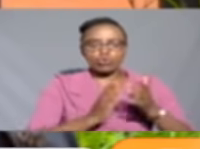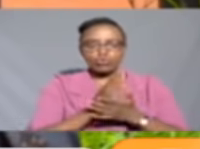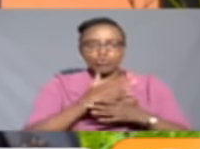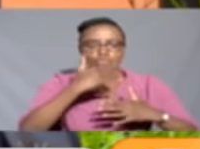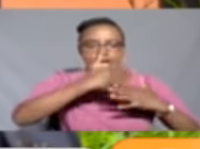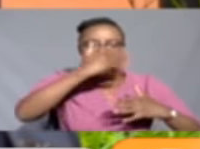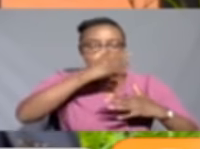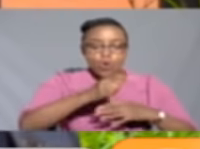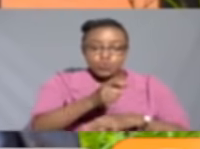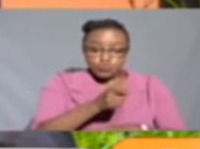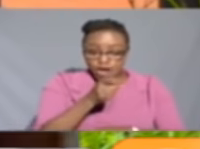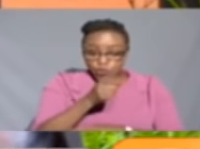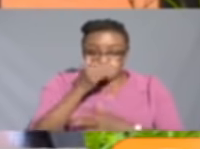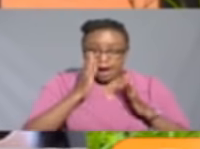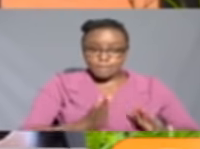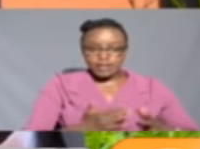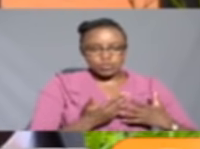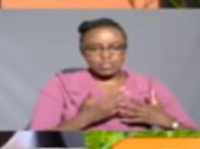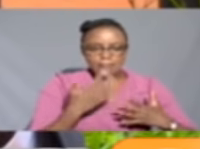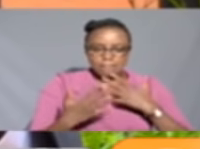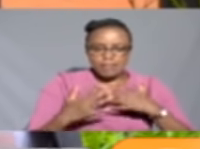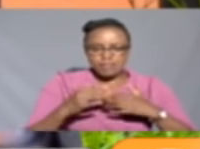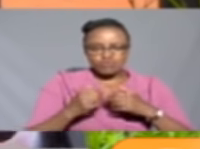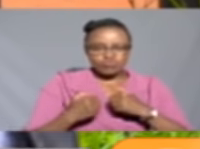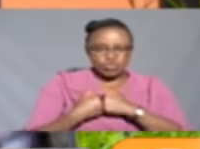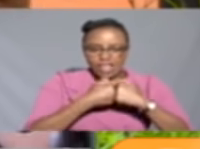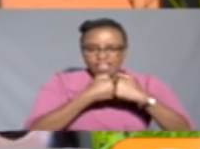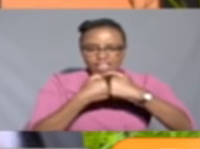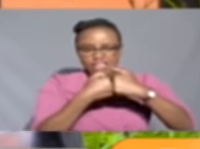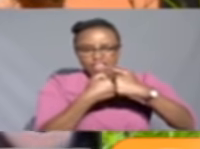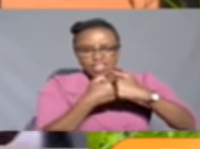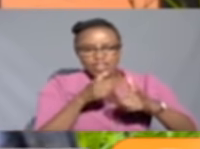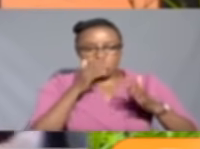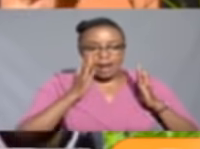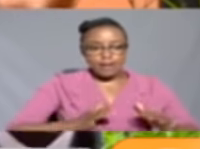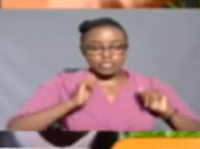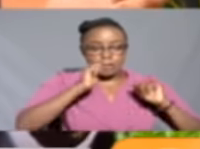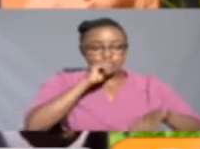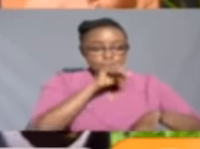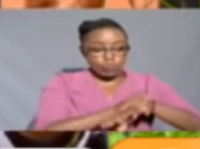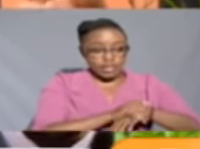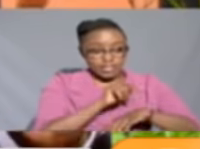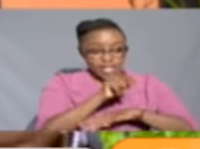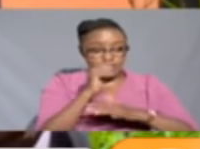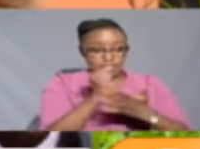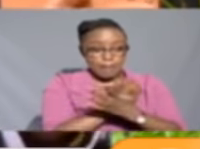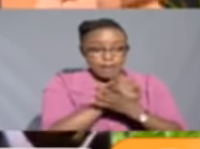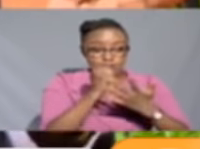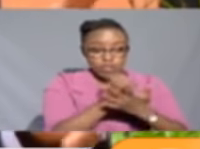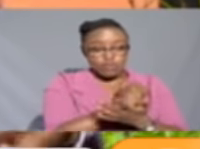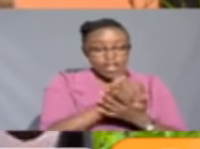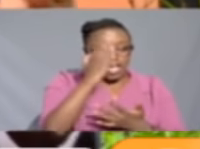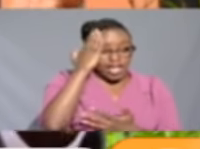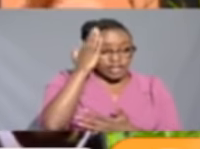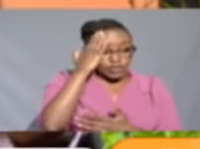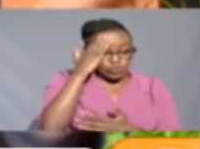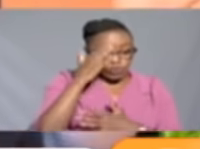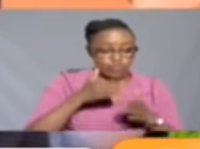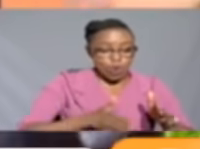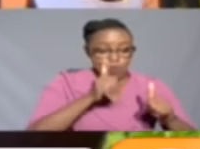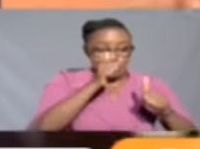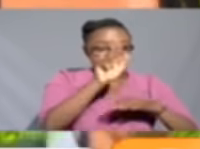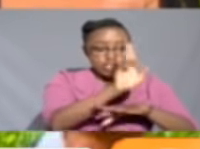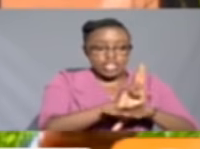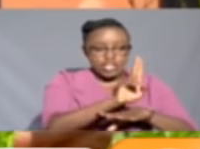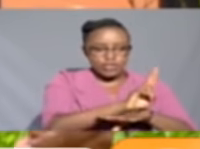that somebody, in the commotion, so that later on probably somebody would find them and know the route they